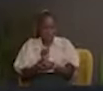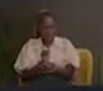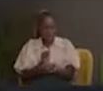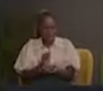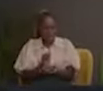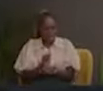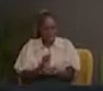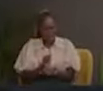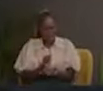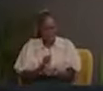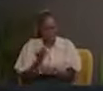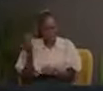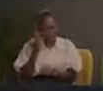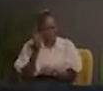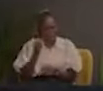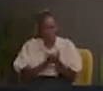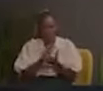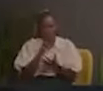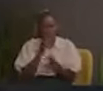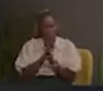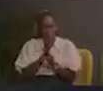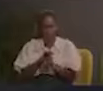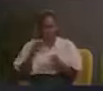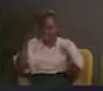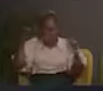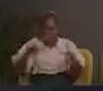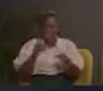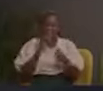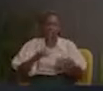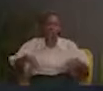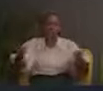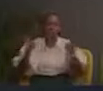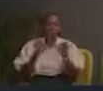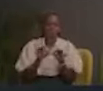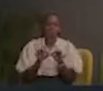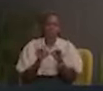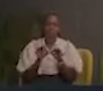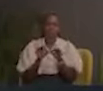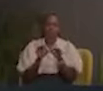Are we learning? This is important.